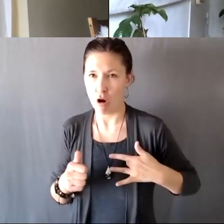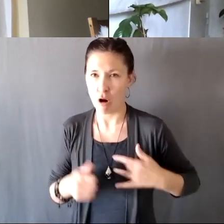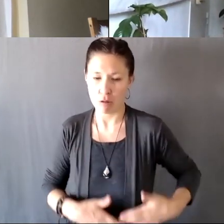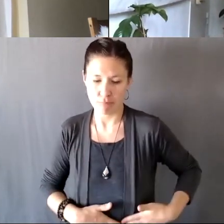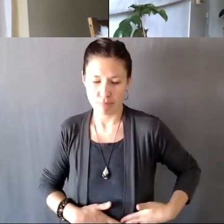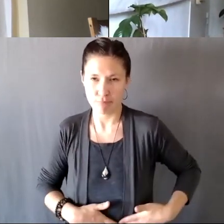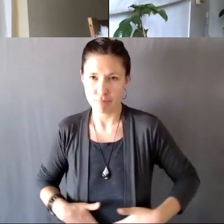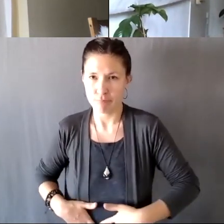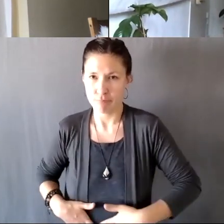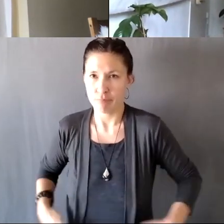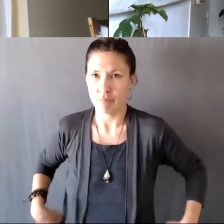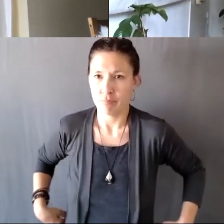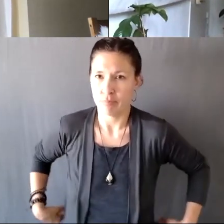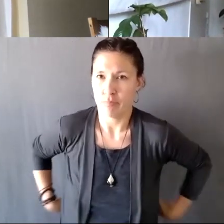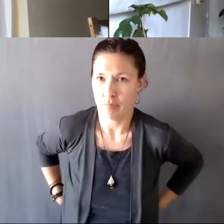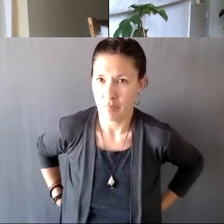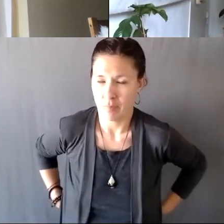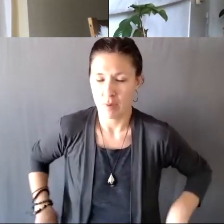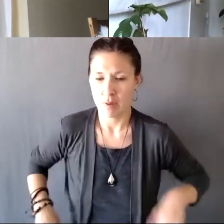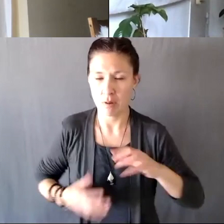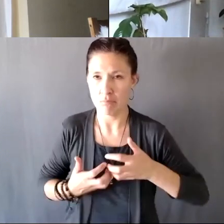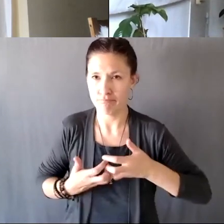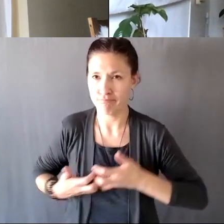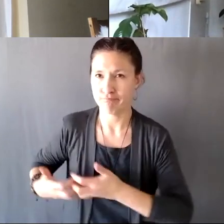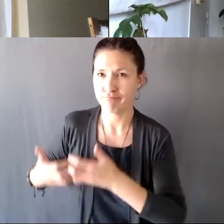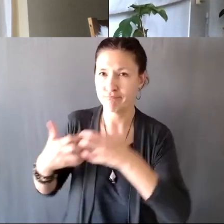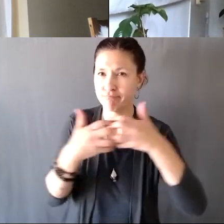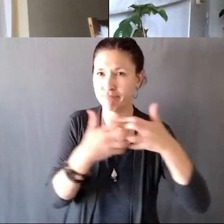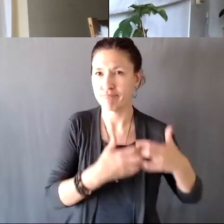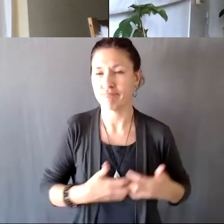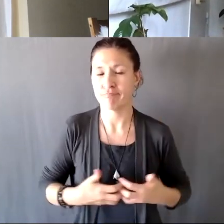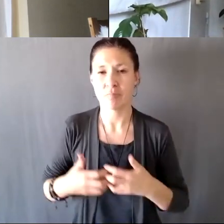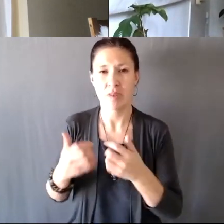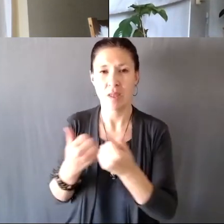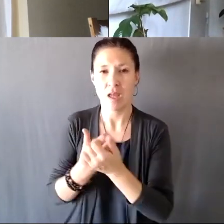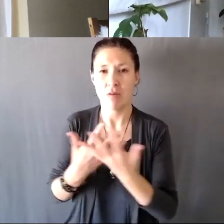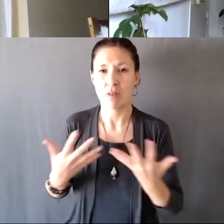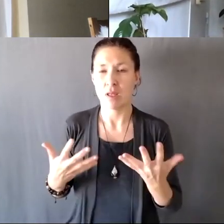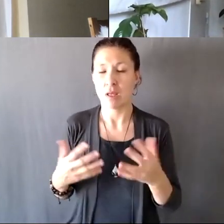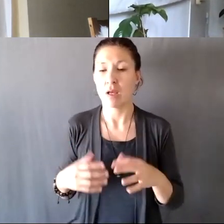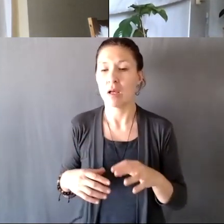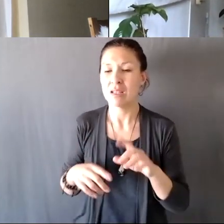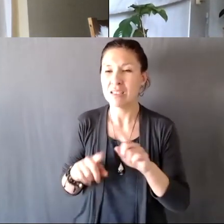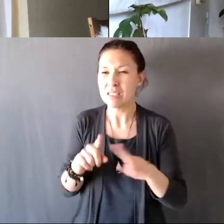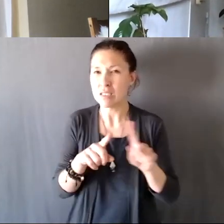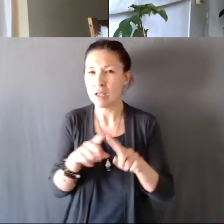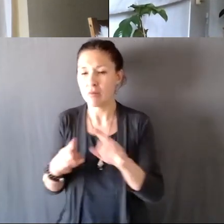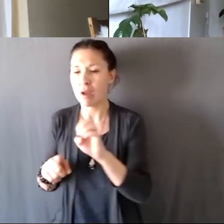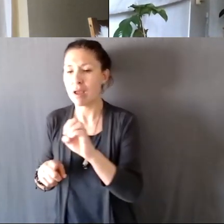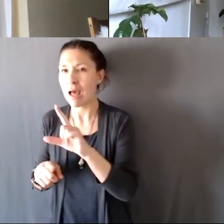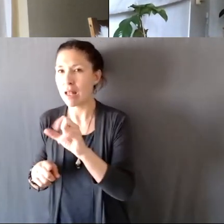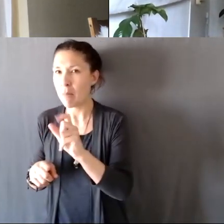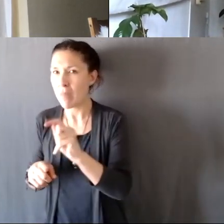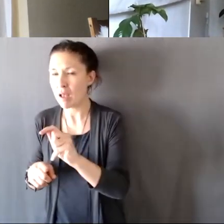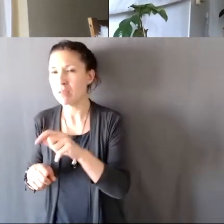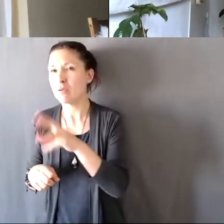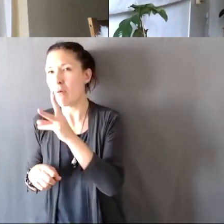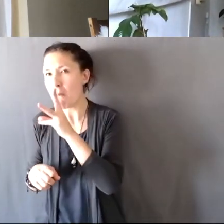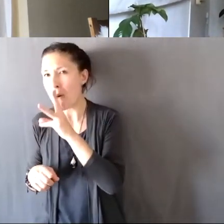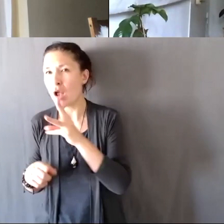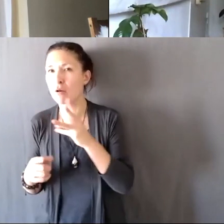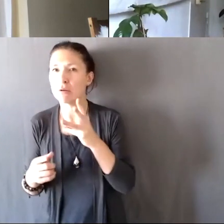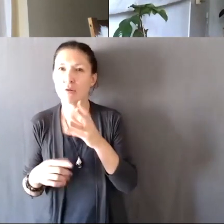internal world of elements, to harmonize our emotions.